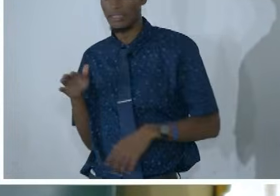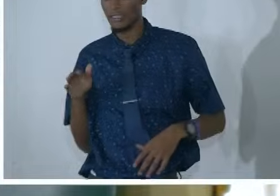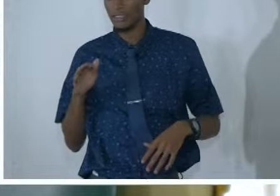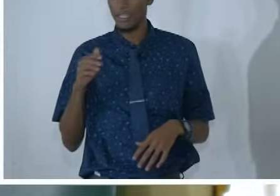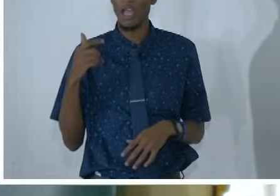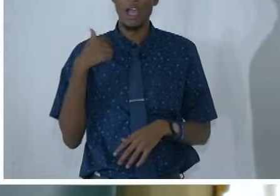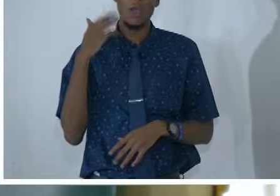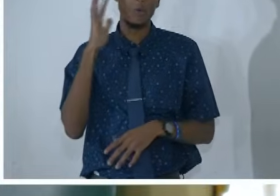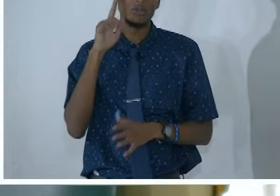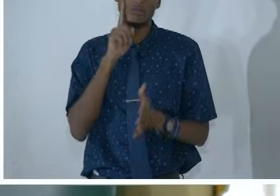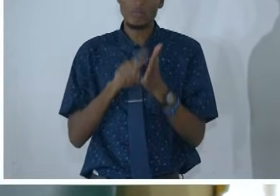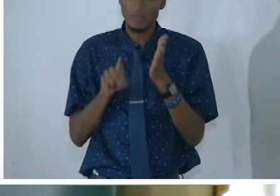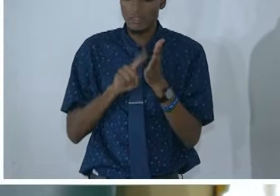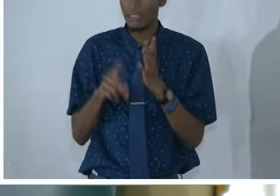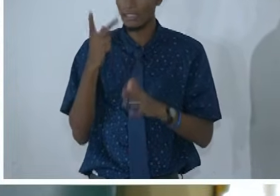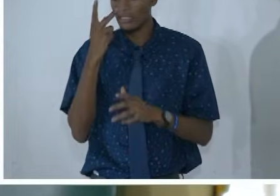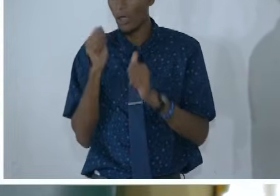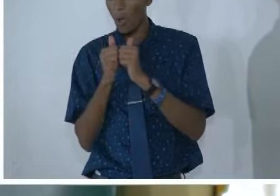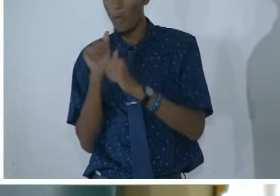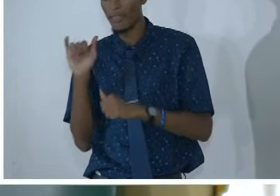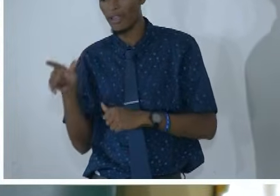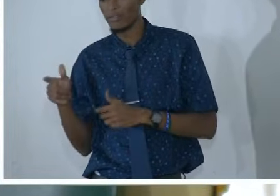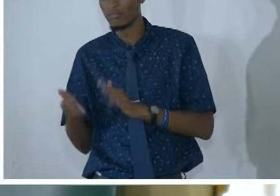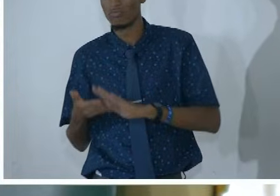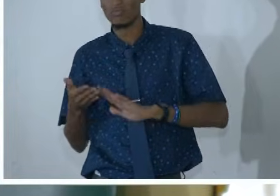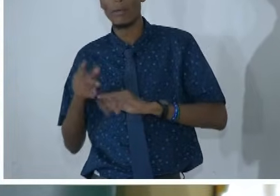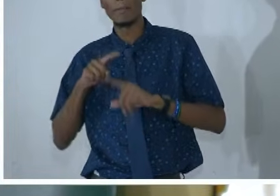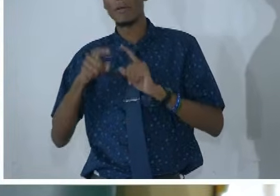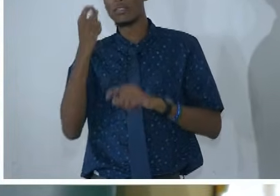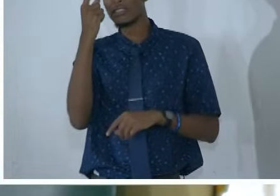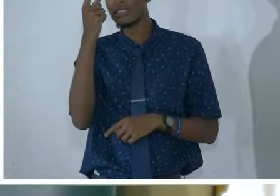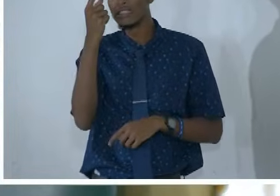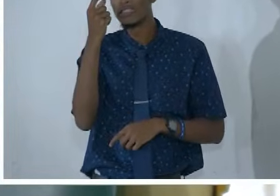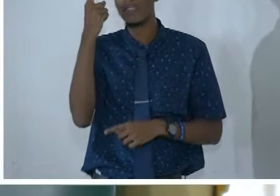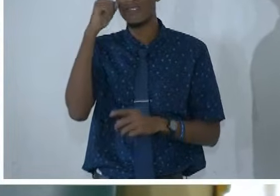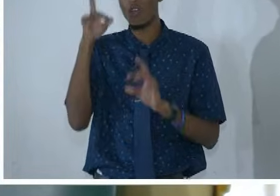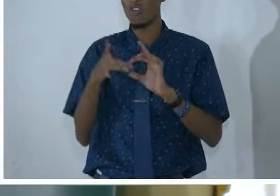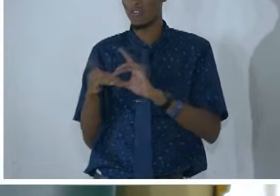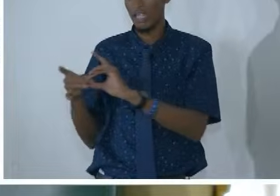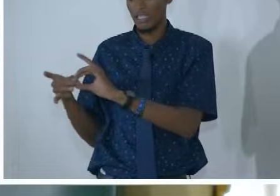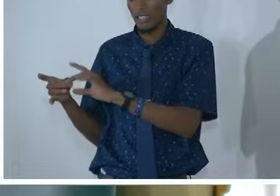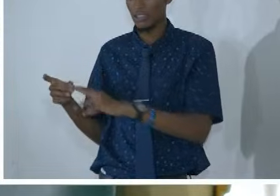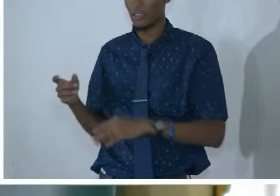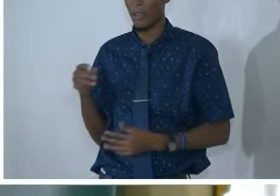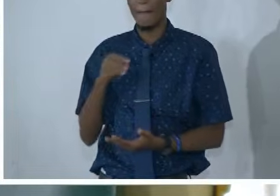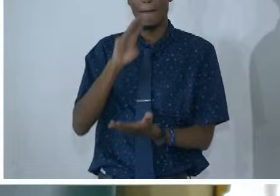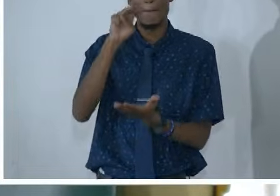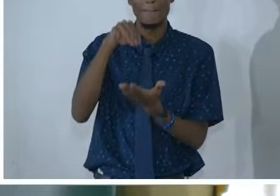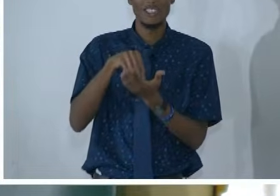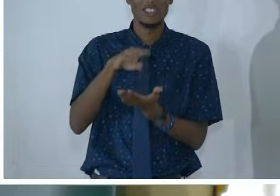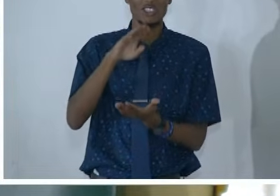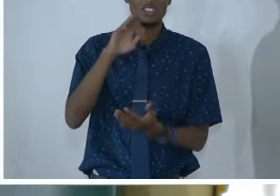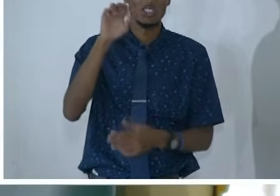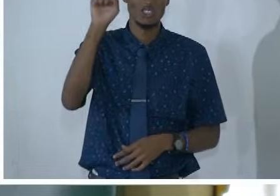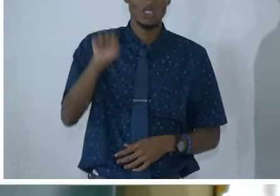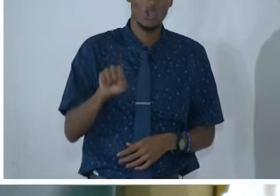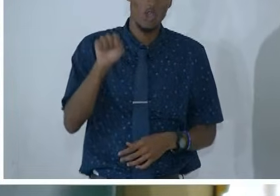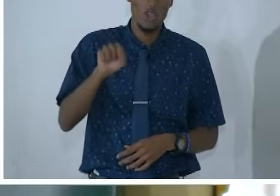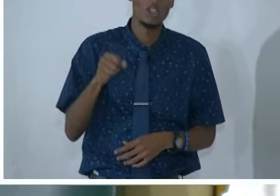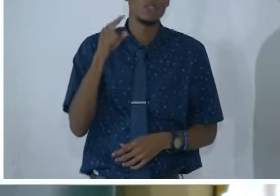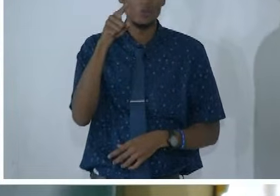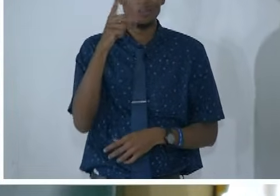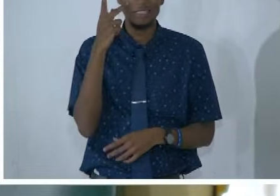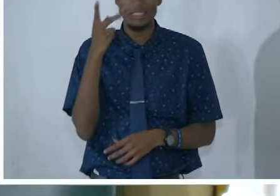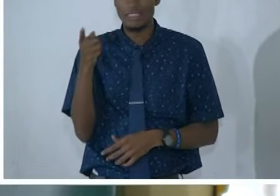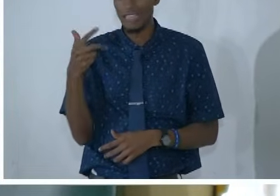see how that went. But definitely in relation to Manchester Southern, I think you have seen that